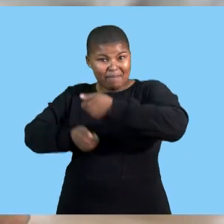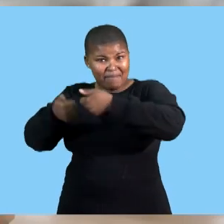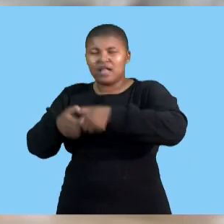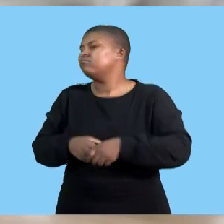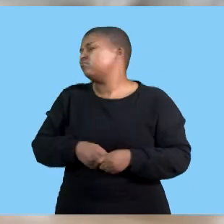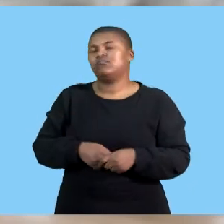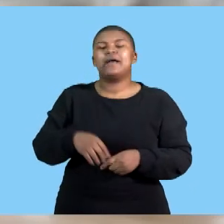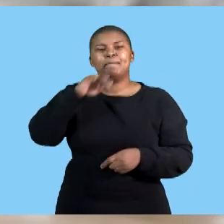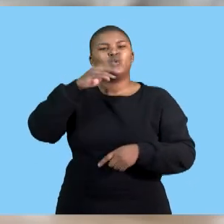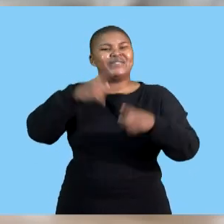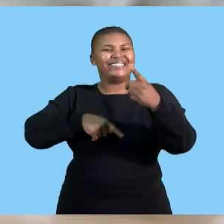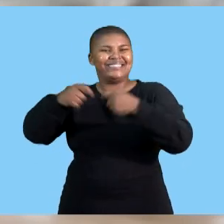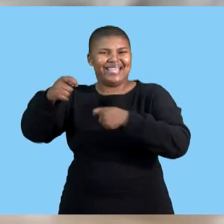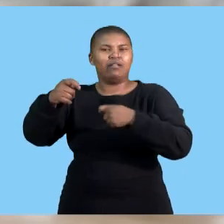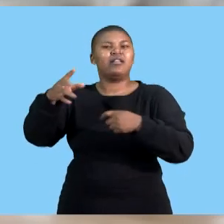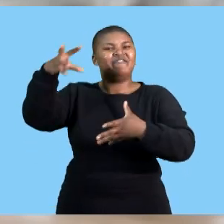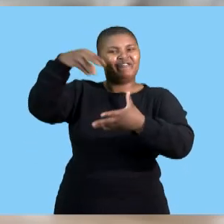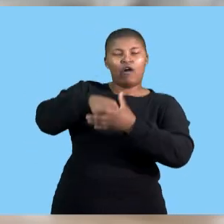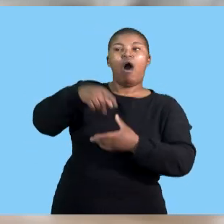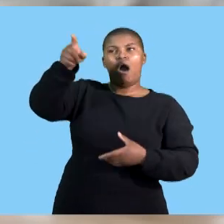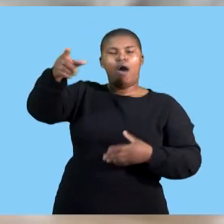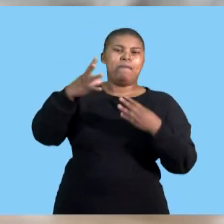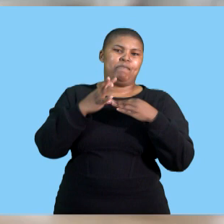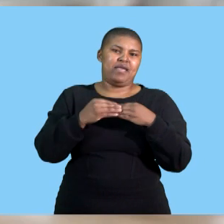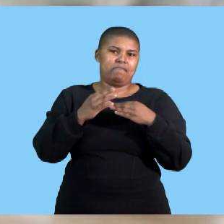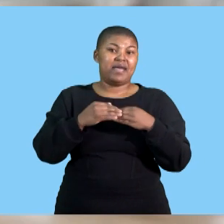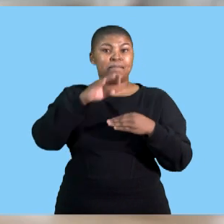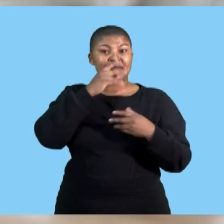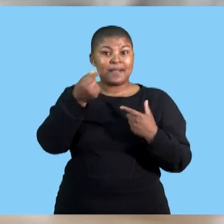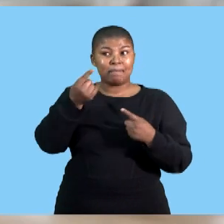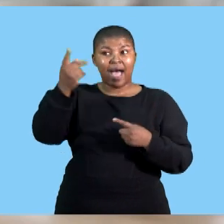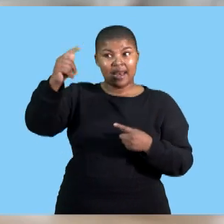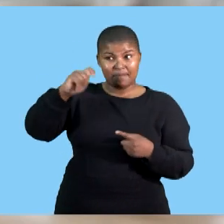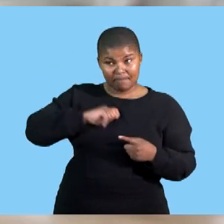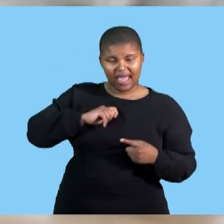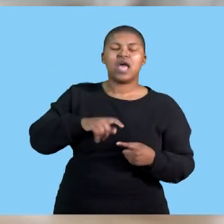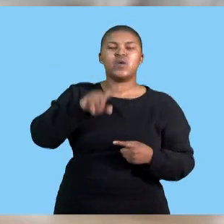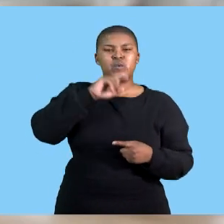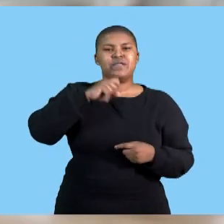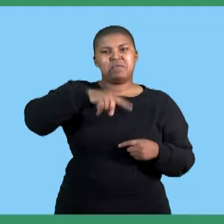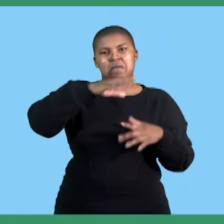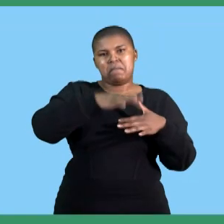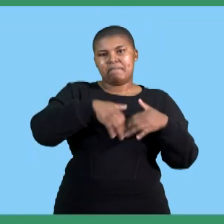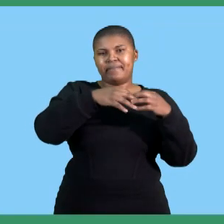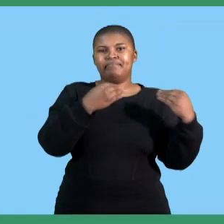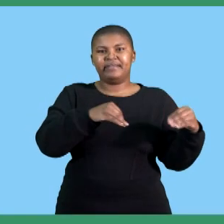with money that is going to be invested, which is going to be the capital that is going to assist us as a business.